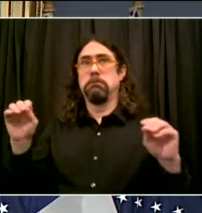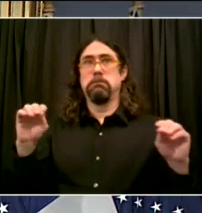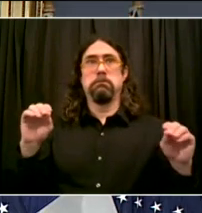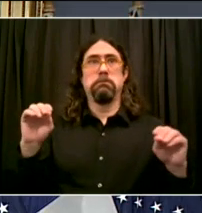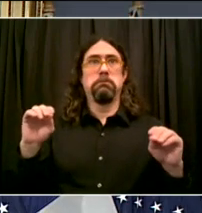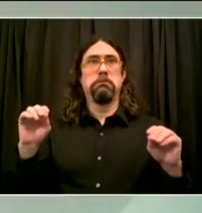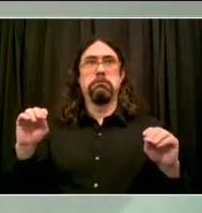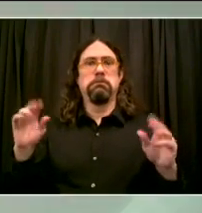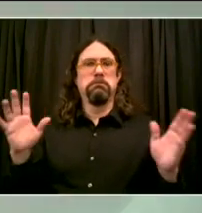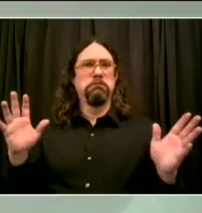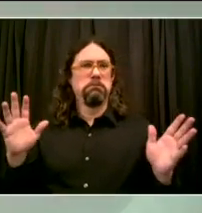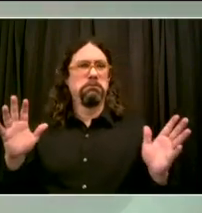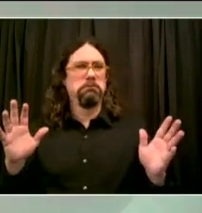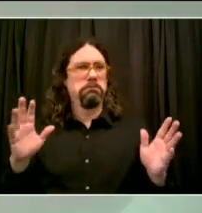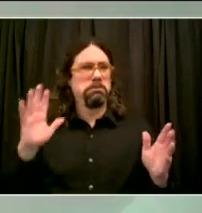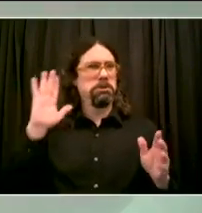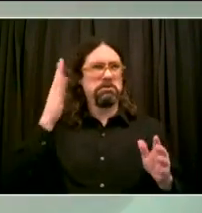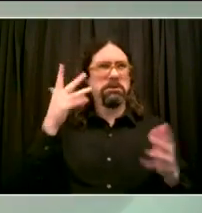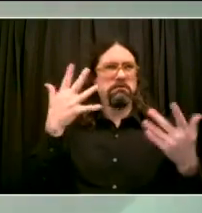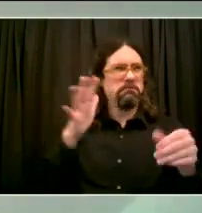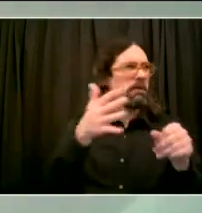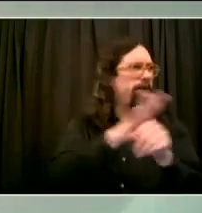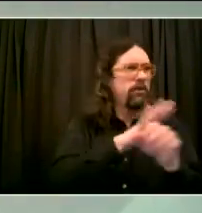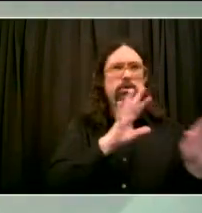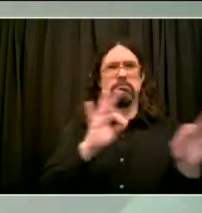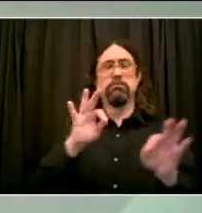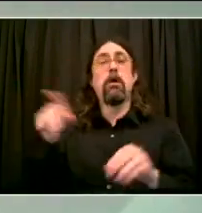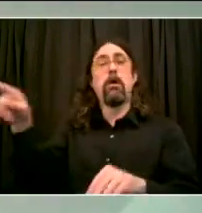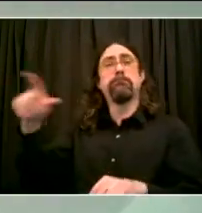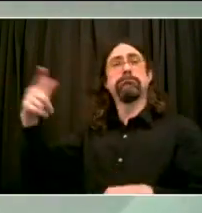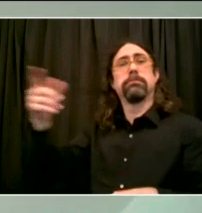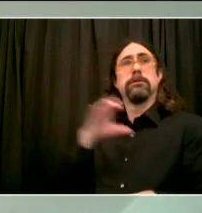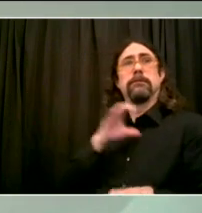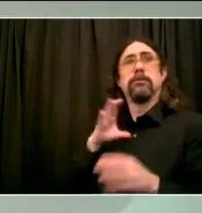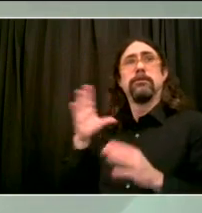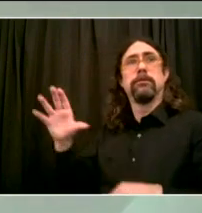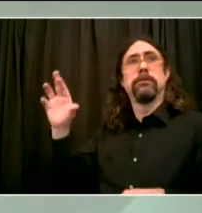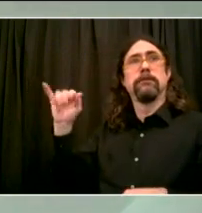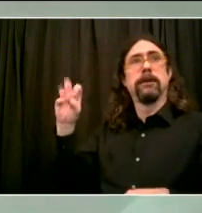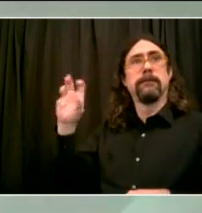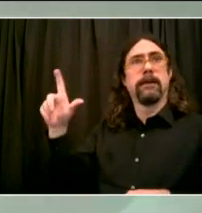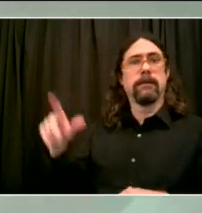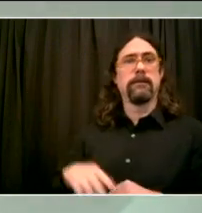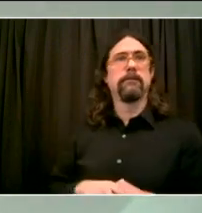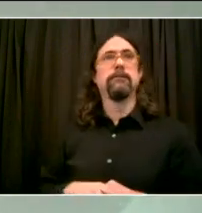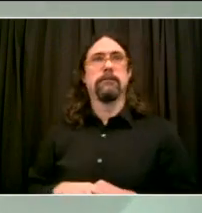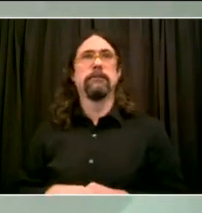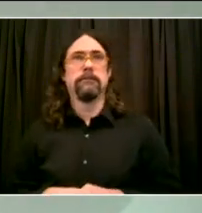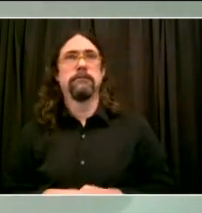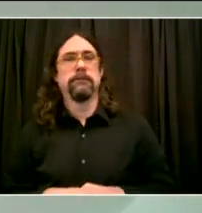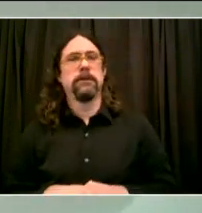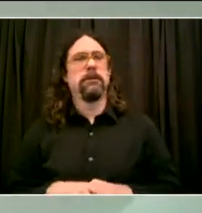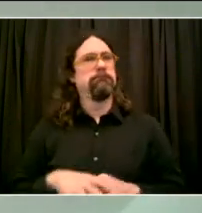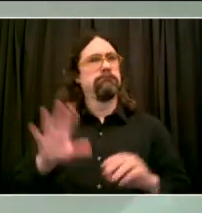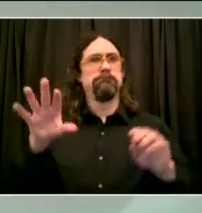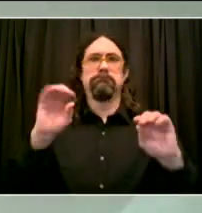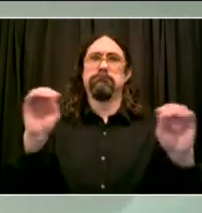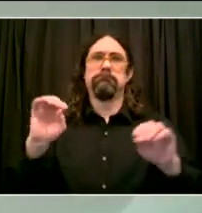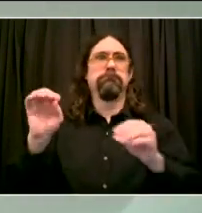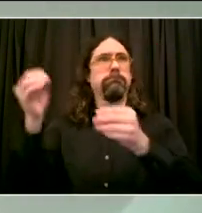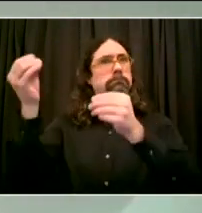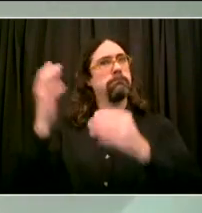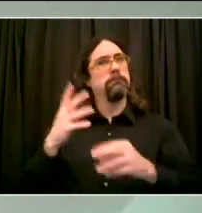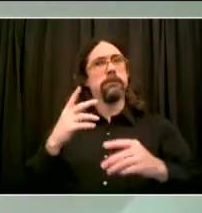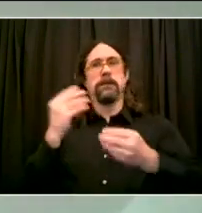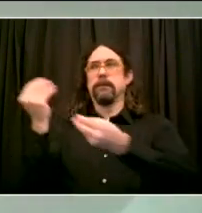Commissioner Criswell. We didn't have any reports of any damage to any of the outside structures, but people should exercise extreme caution today as they're